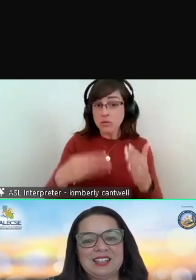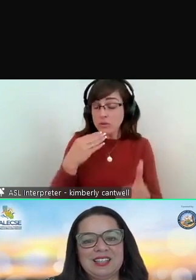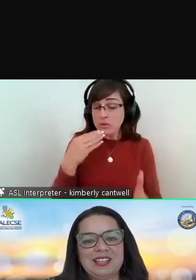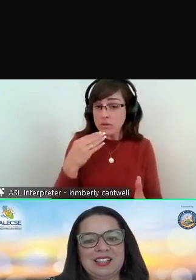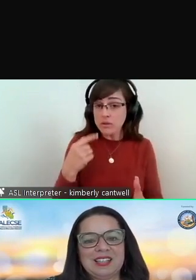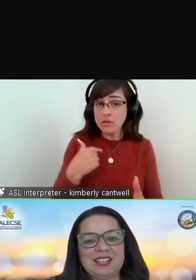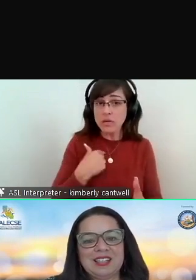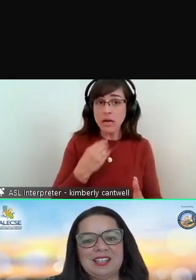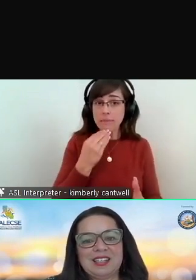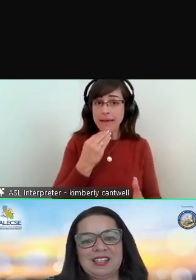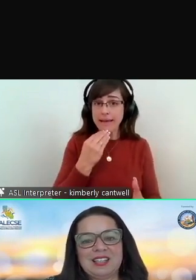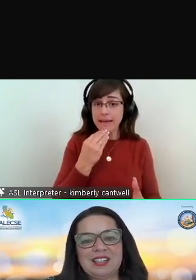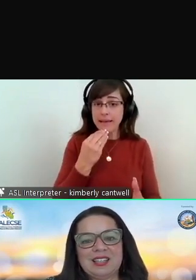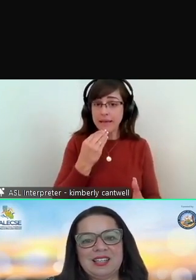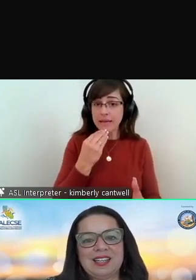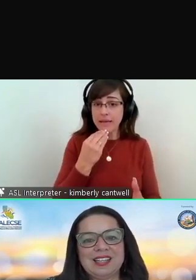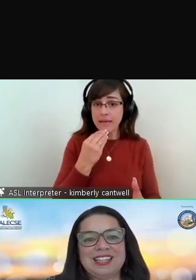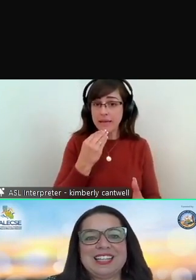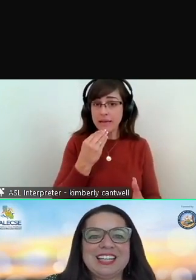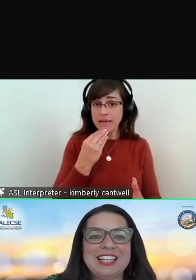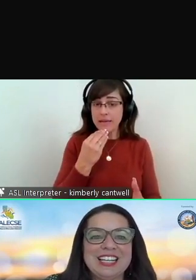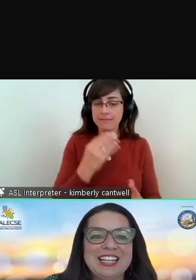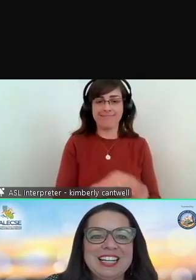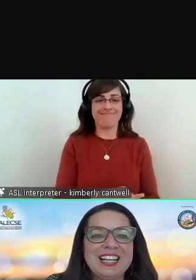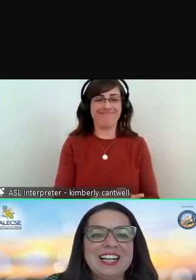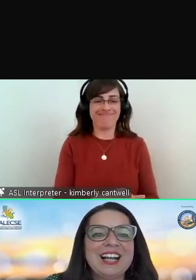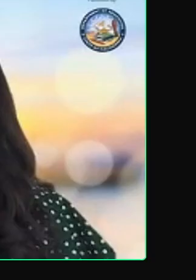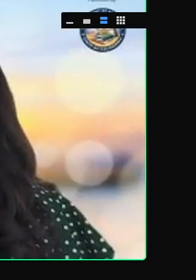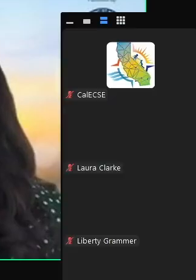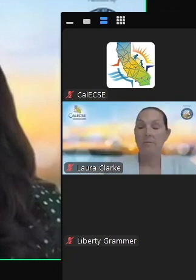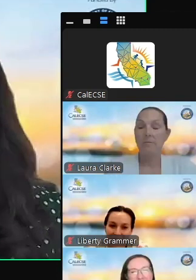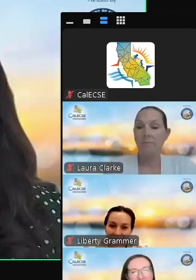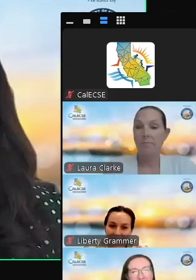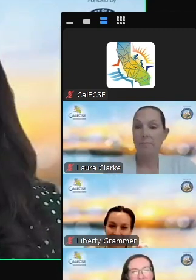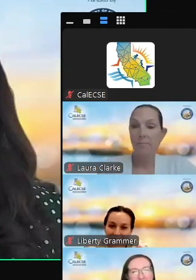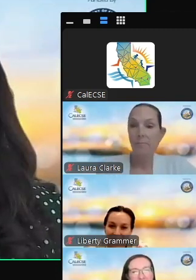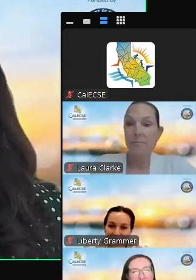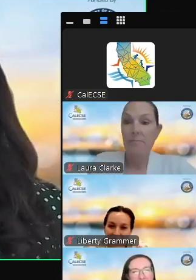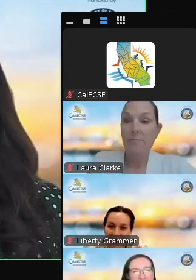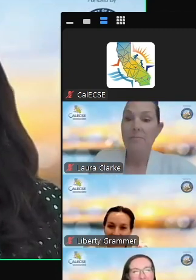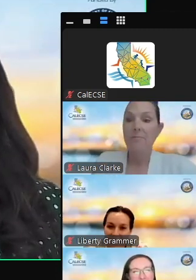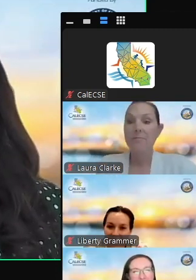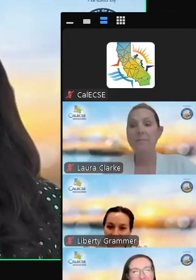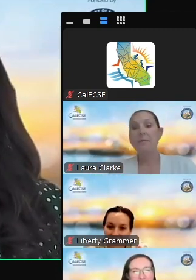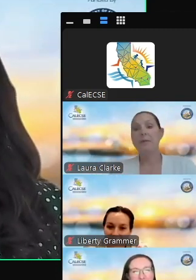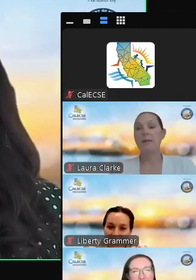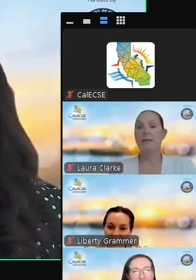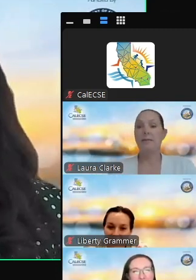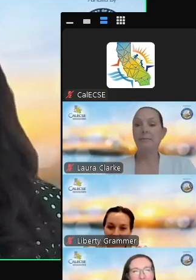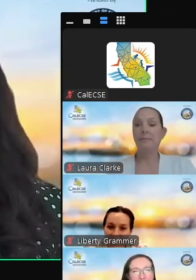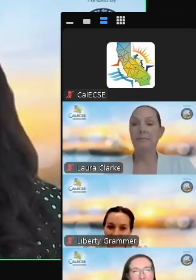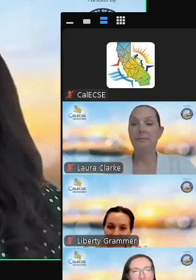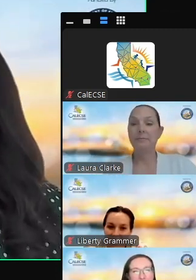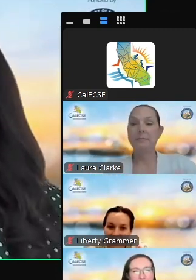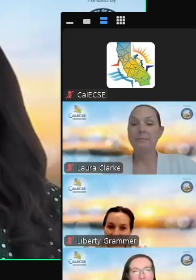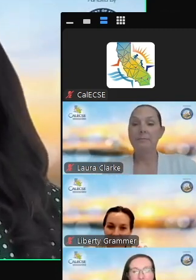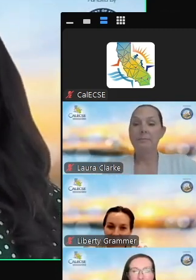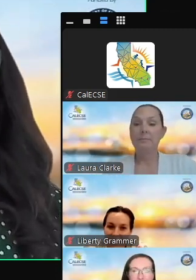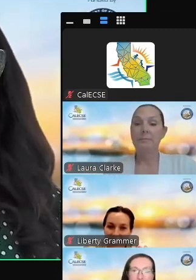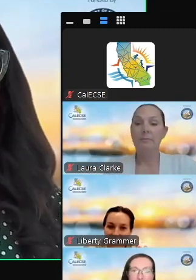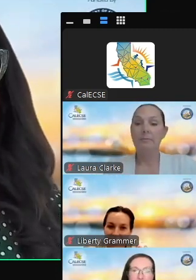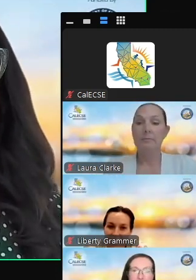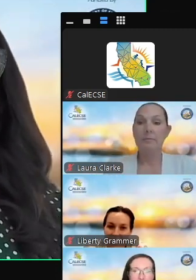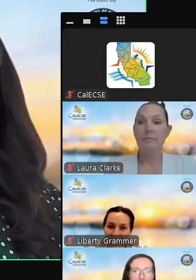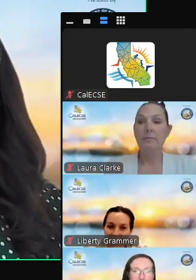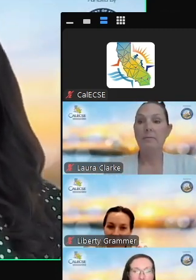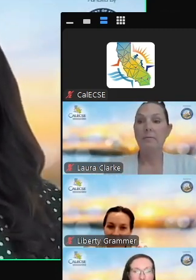haven't a pie. That video is so cute. Now, the thing that I really want to emphasize from